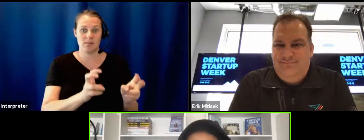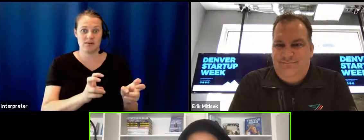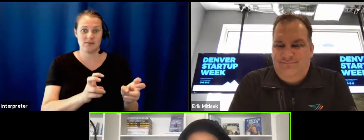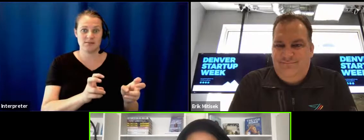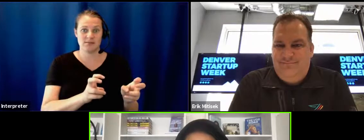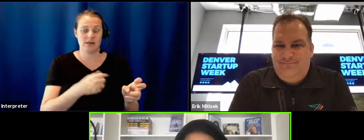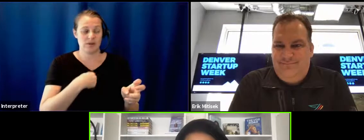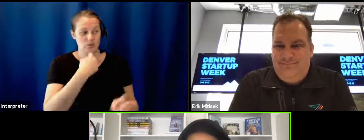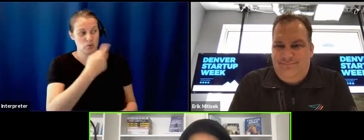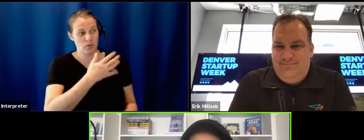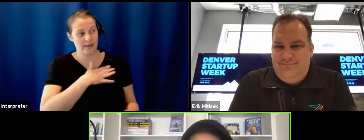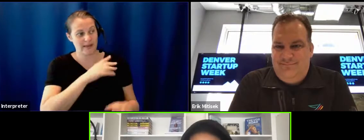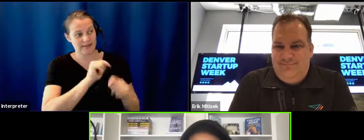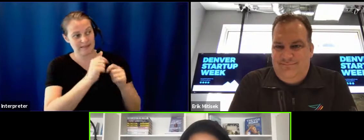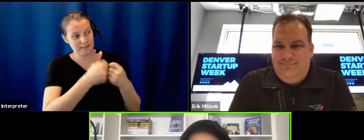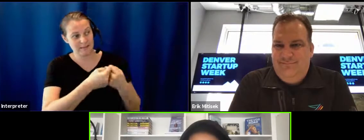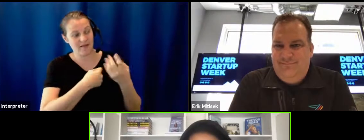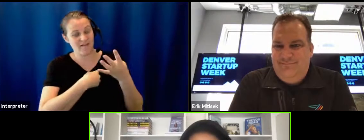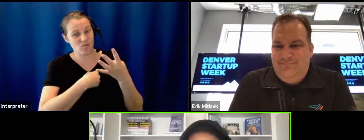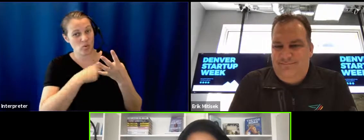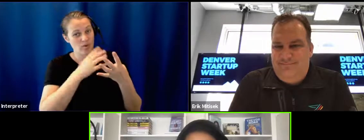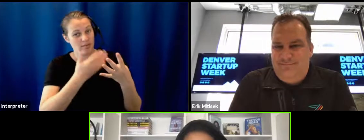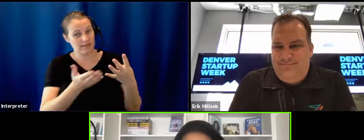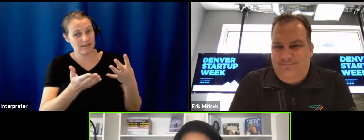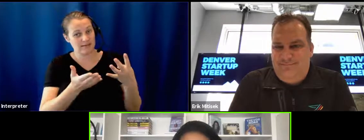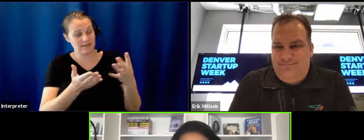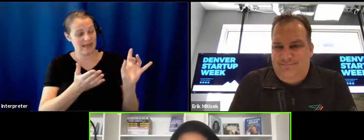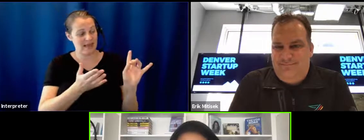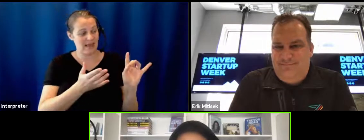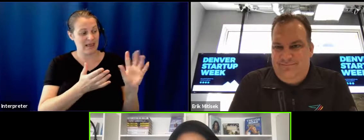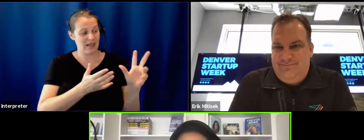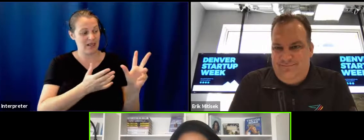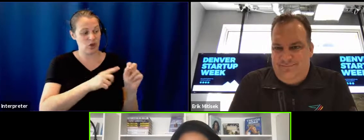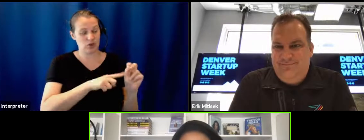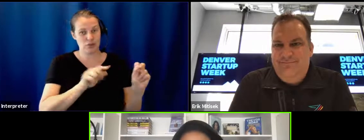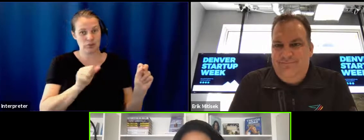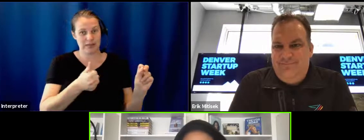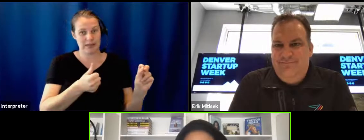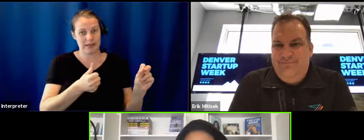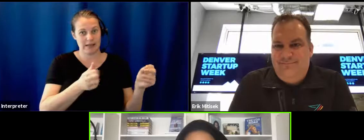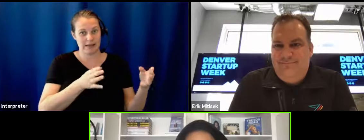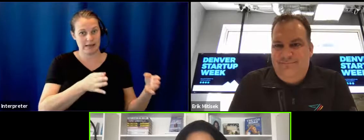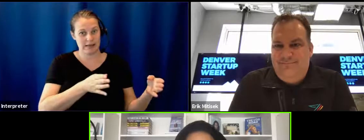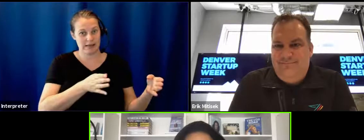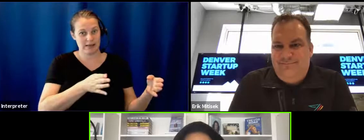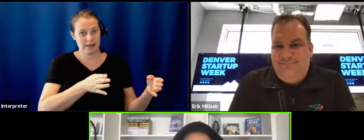my team that I'm working on 4 different things between 8:30 and 10. And